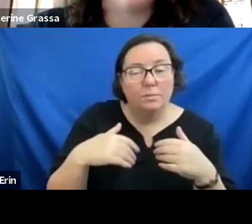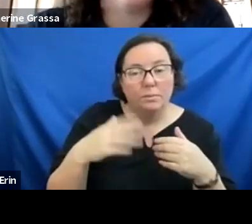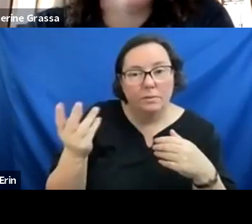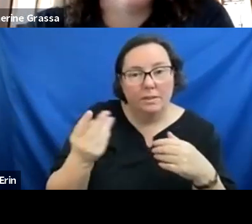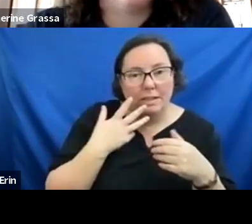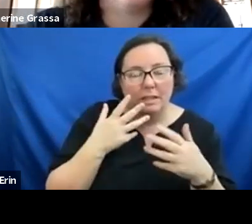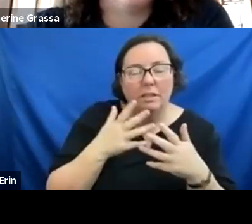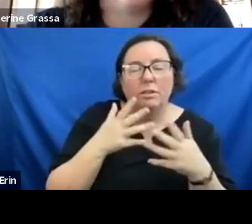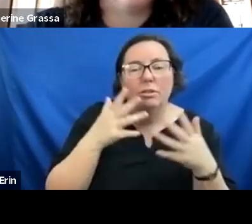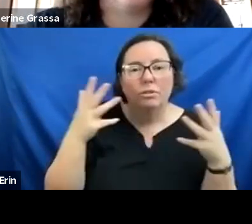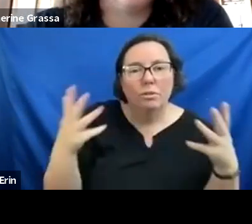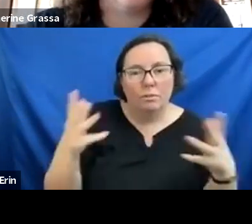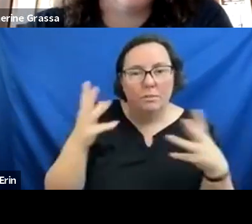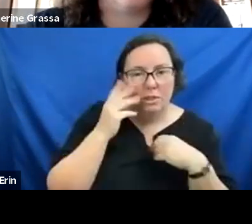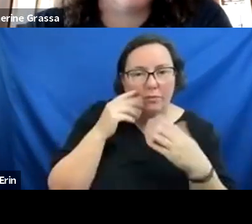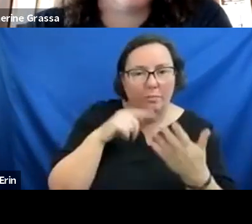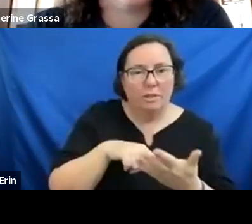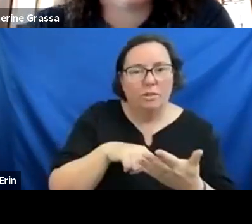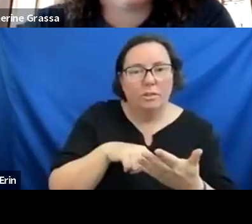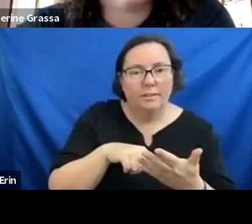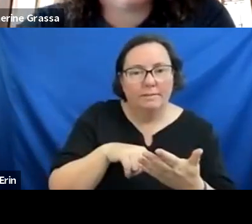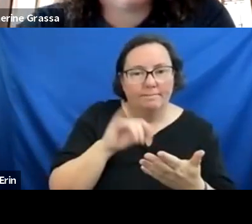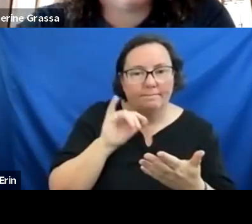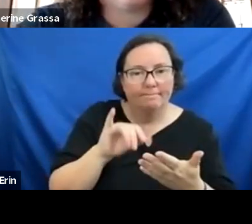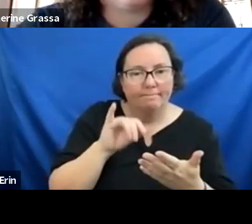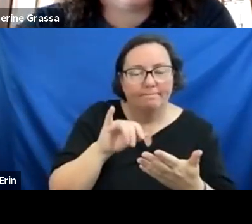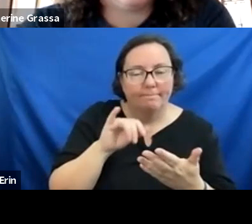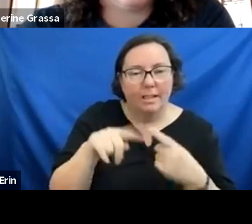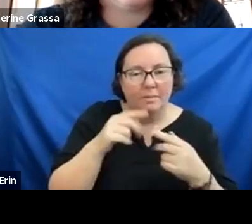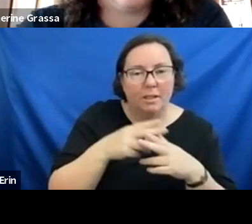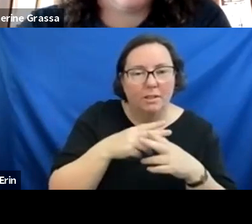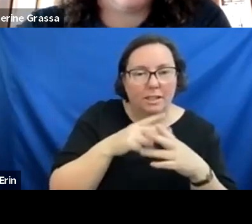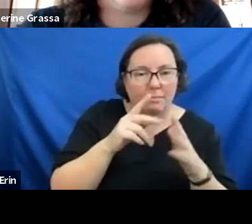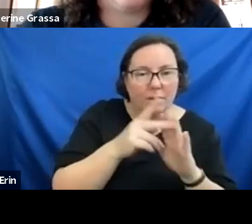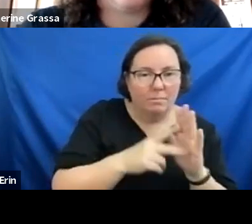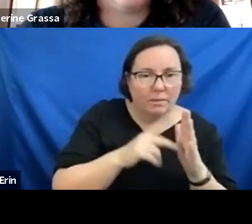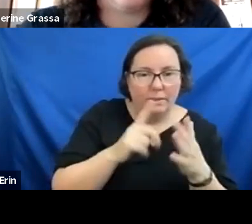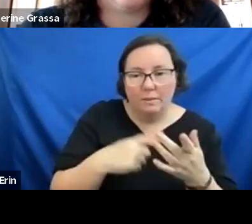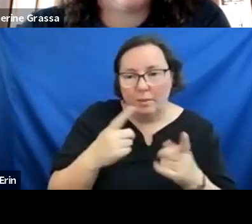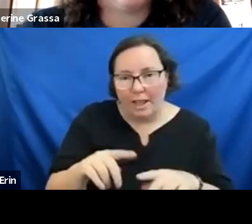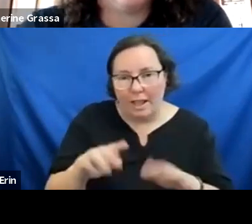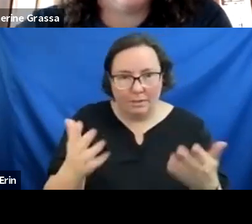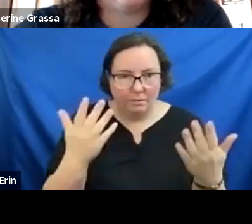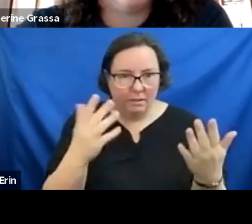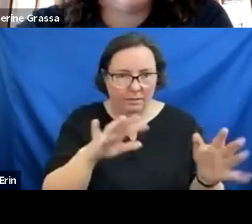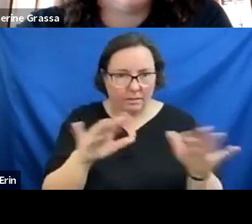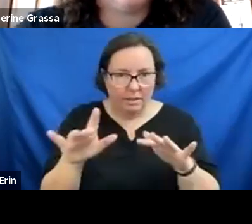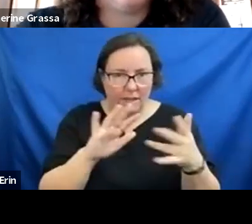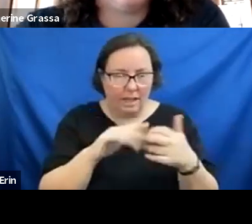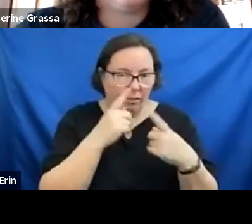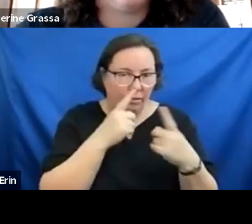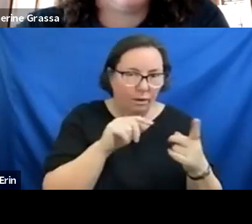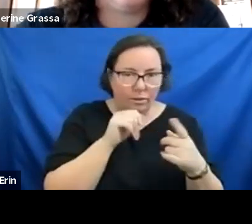tells us so much about the temporary policy and how it worked.